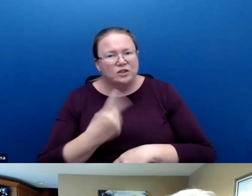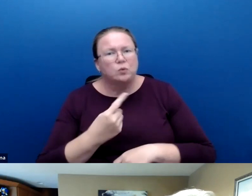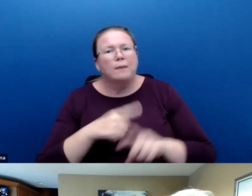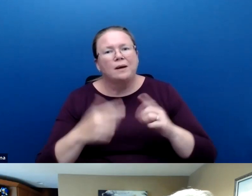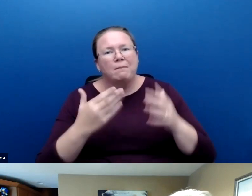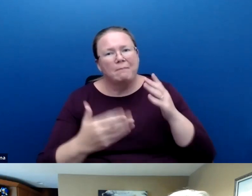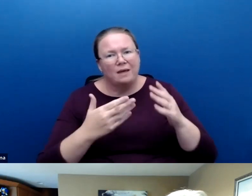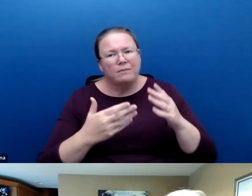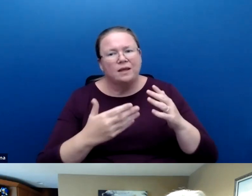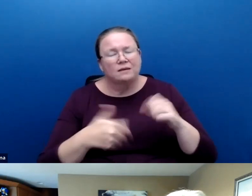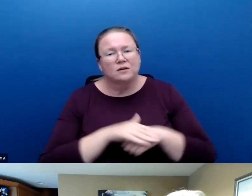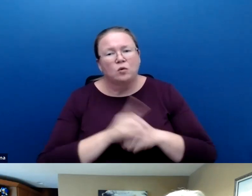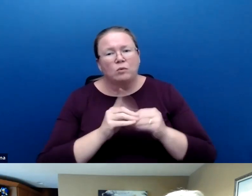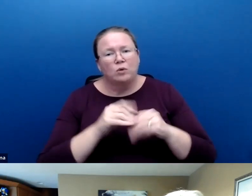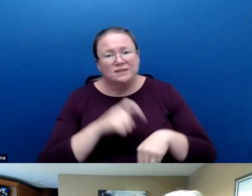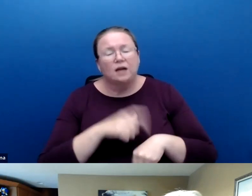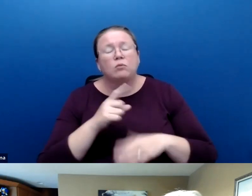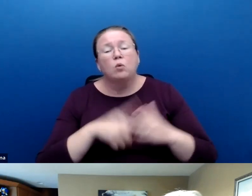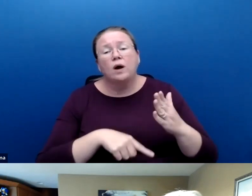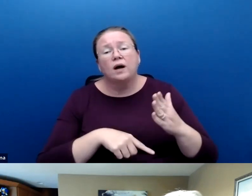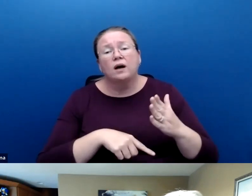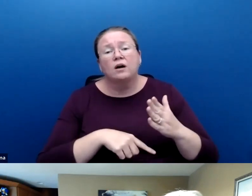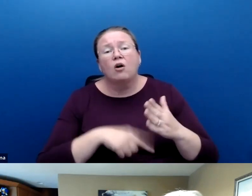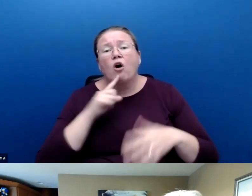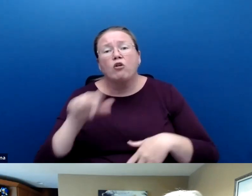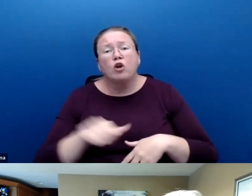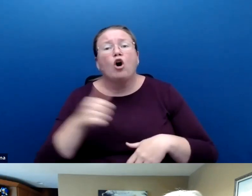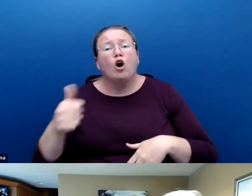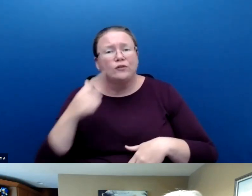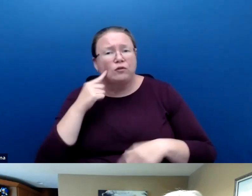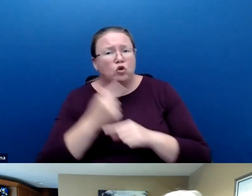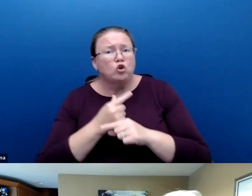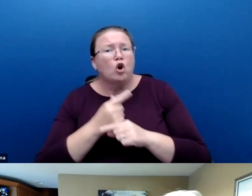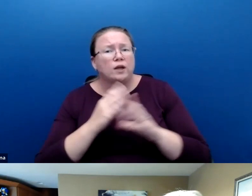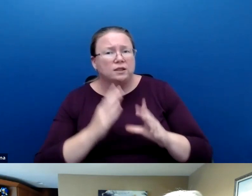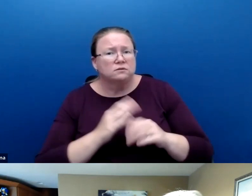might want to just go over it one more time. Just what all are the alternatives to guardianship?